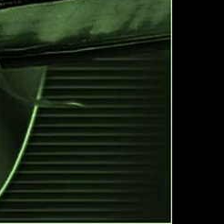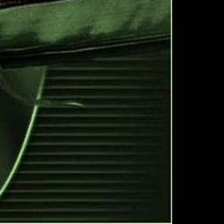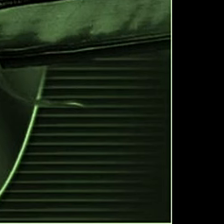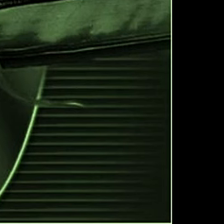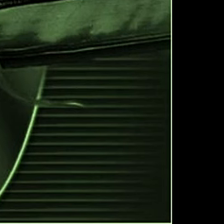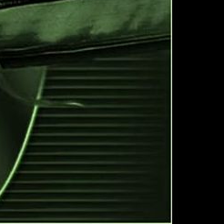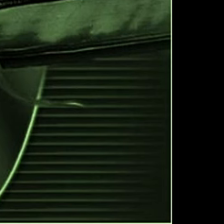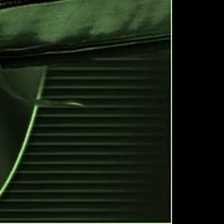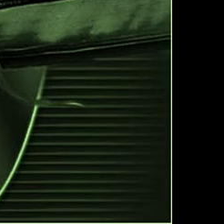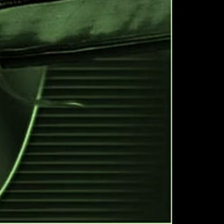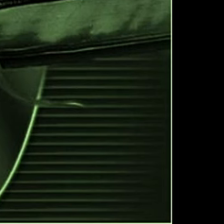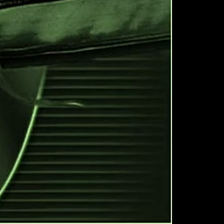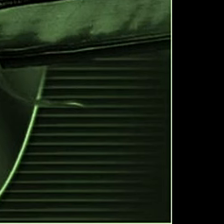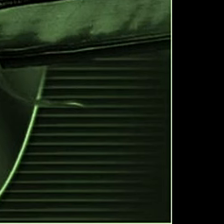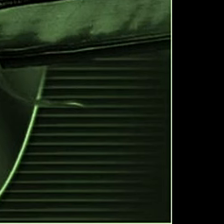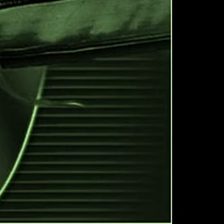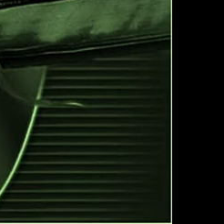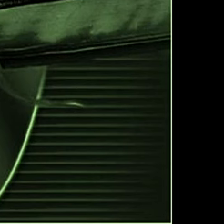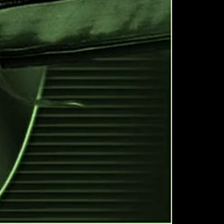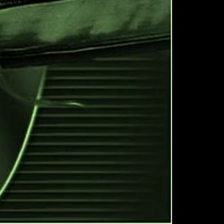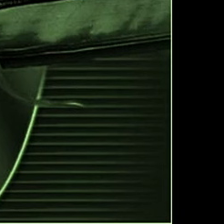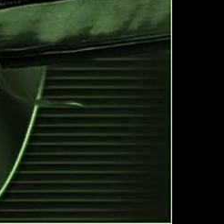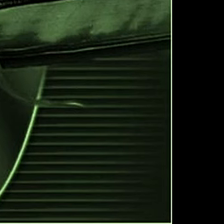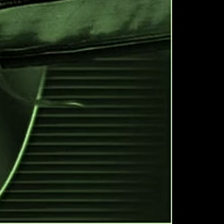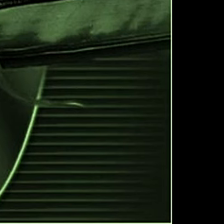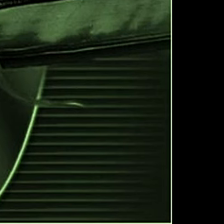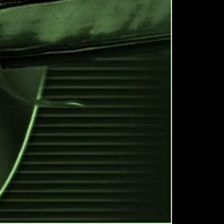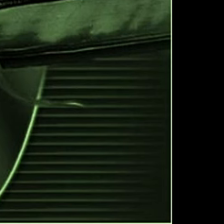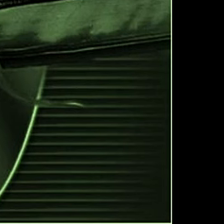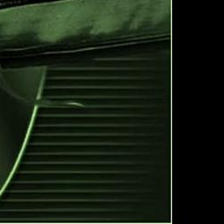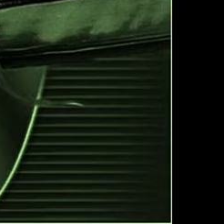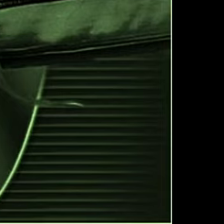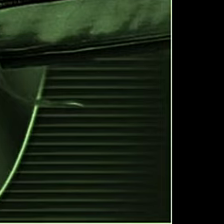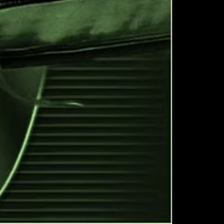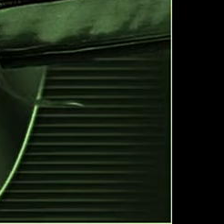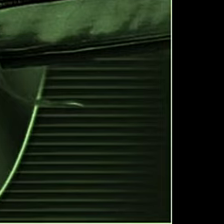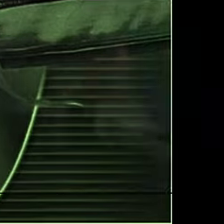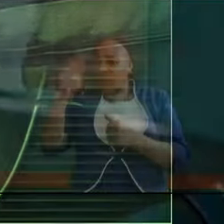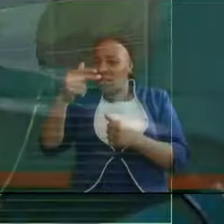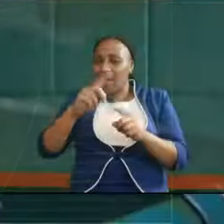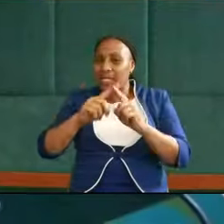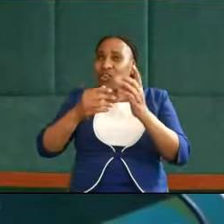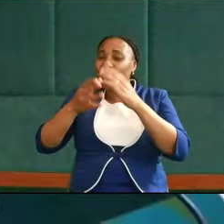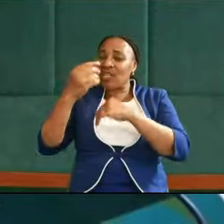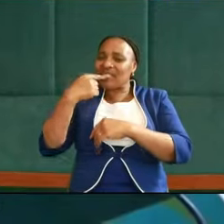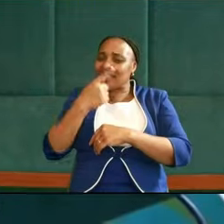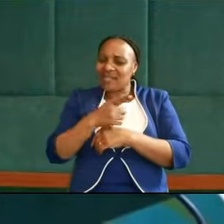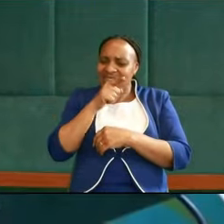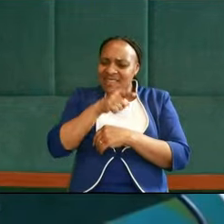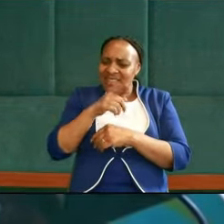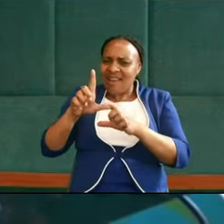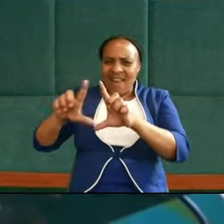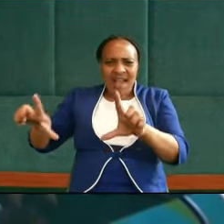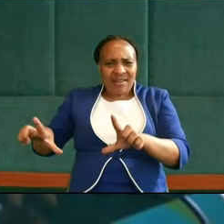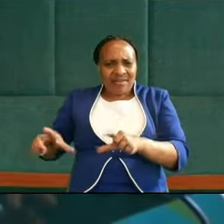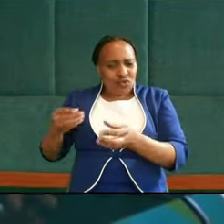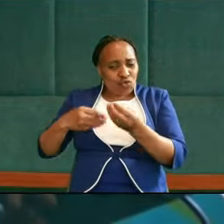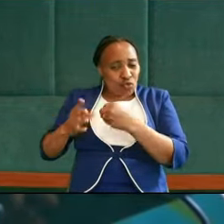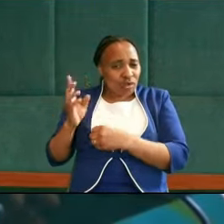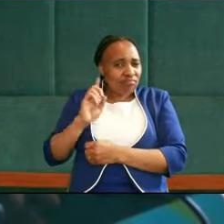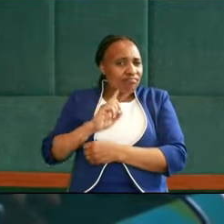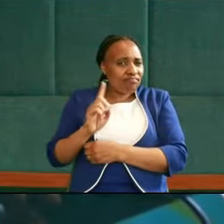his brother sold. The injunction on which Naboth was working with, God has said, the land shall not be